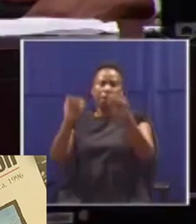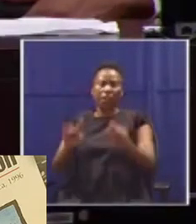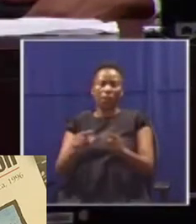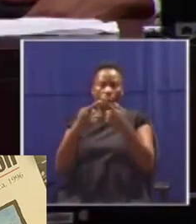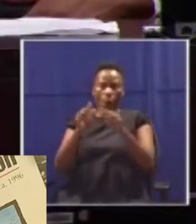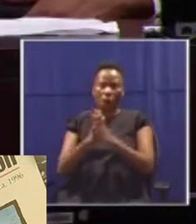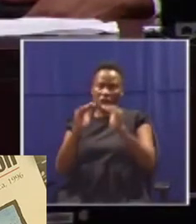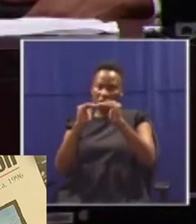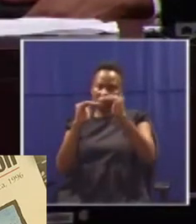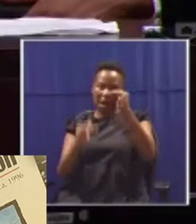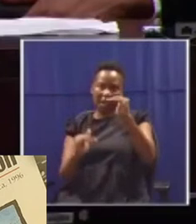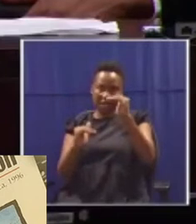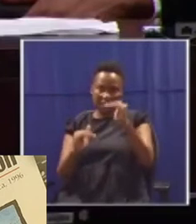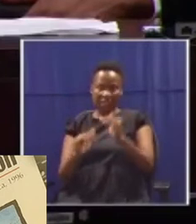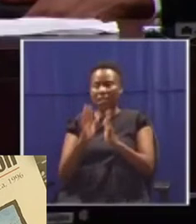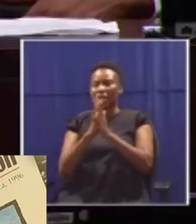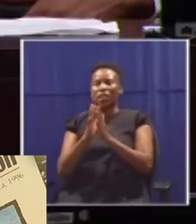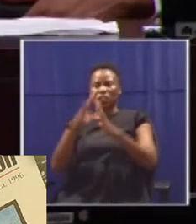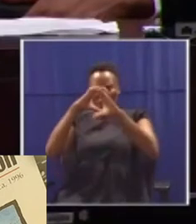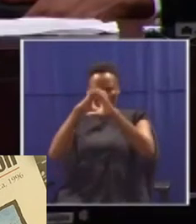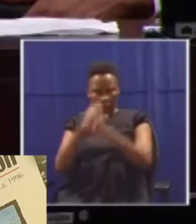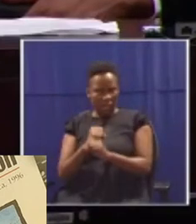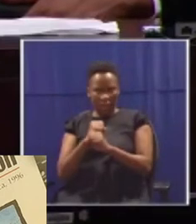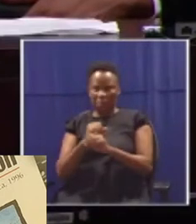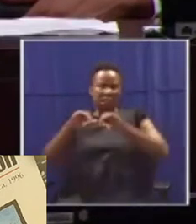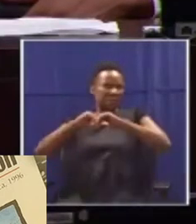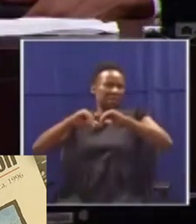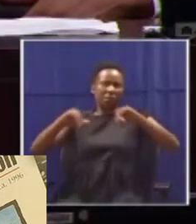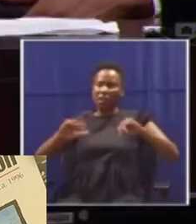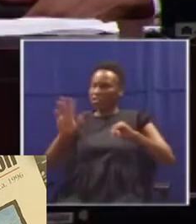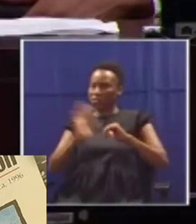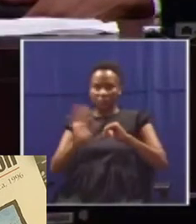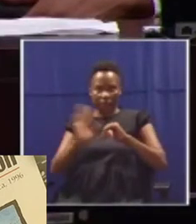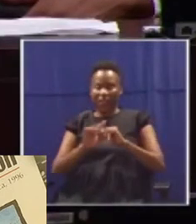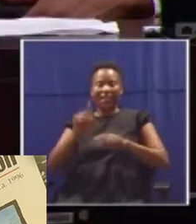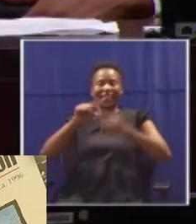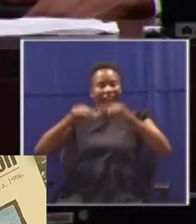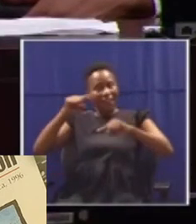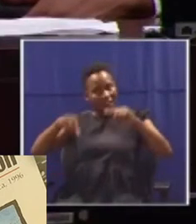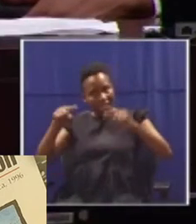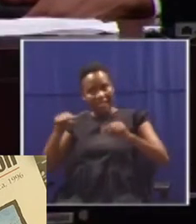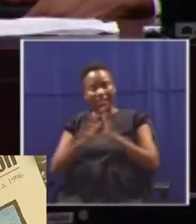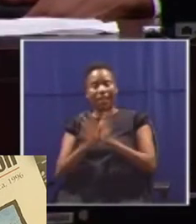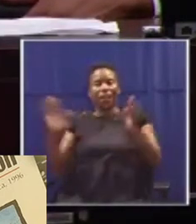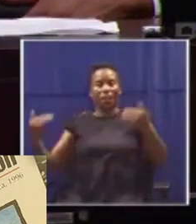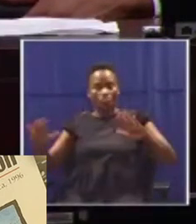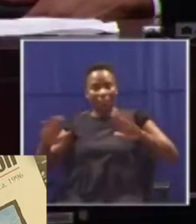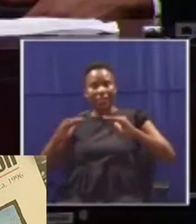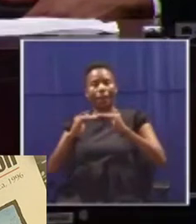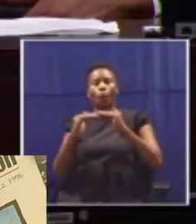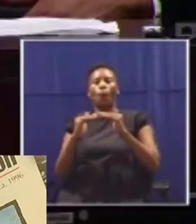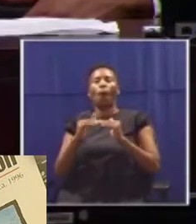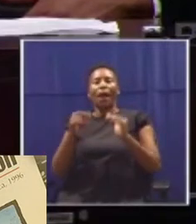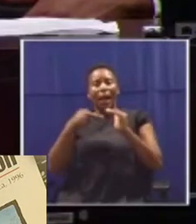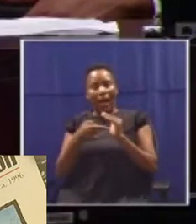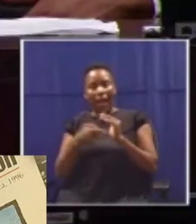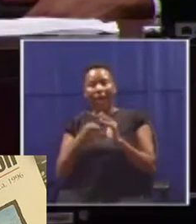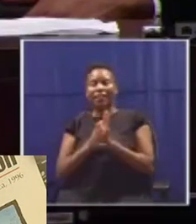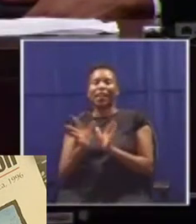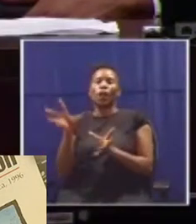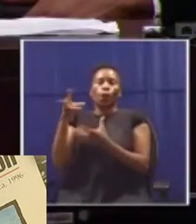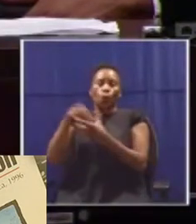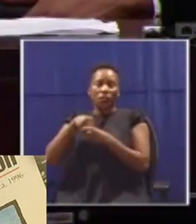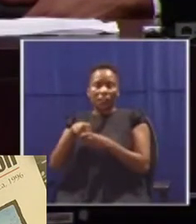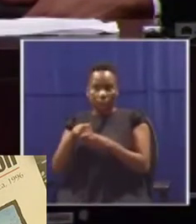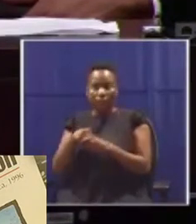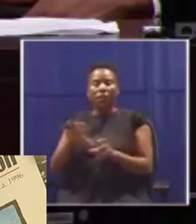stereotypes, and discrimination, a South Africa that's diverse, equitable, and inclusive, a South Africa where difference